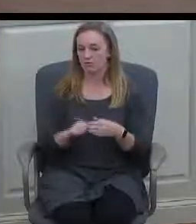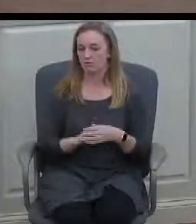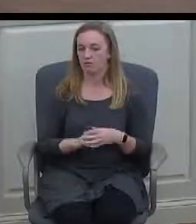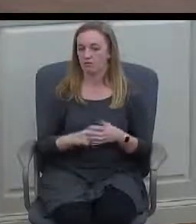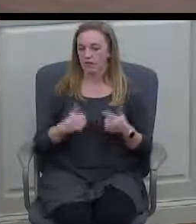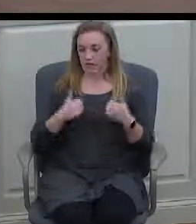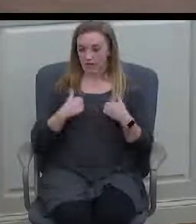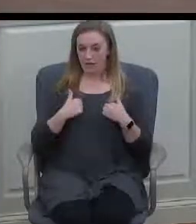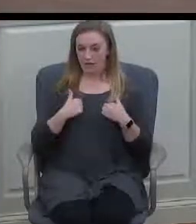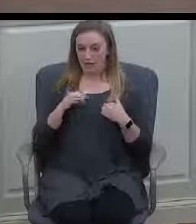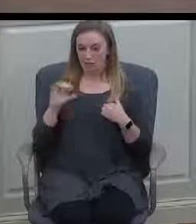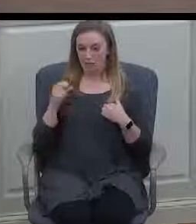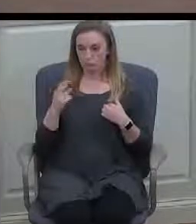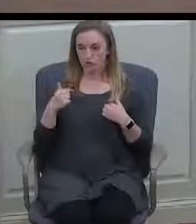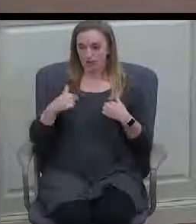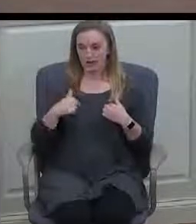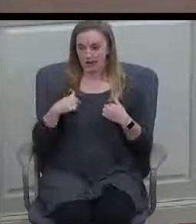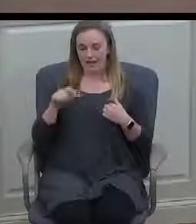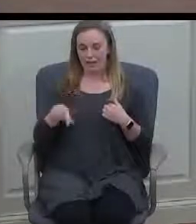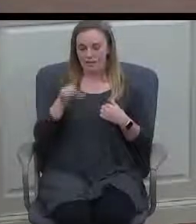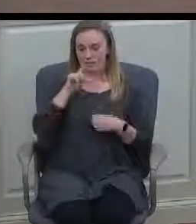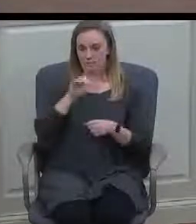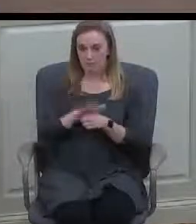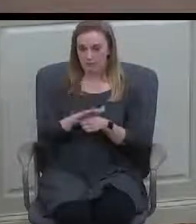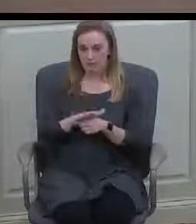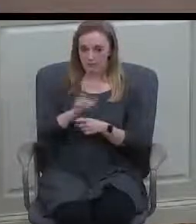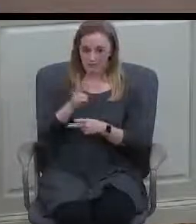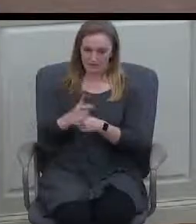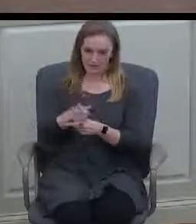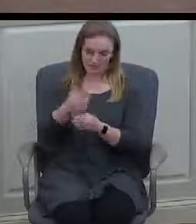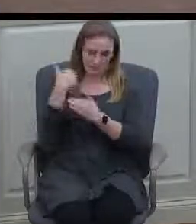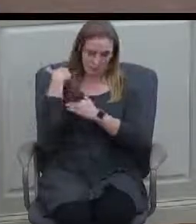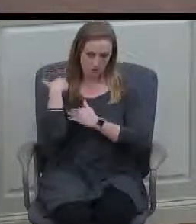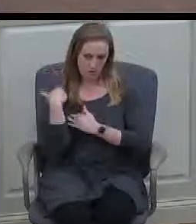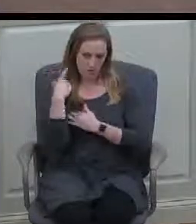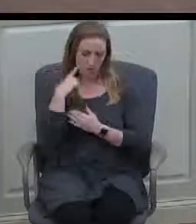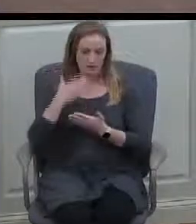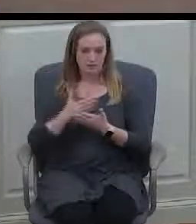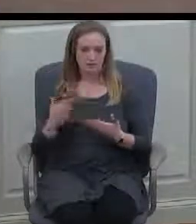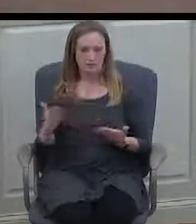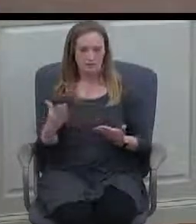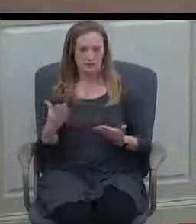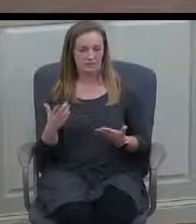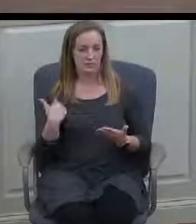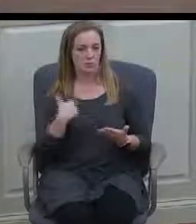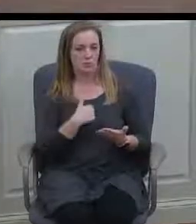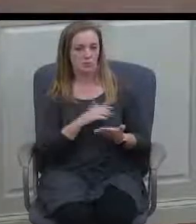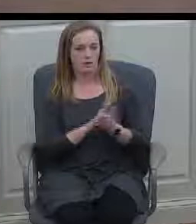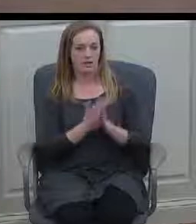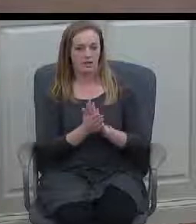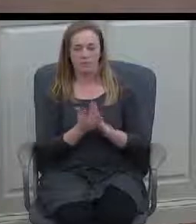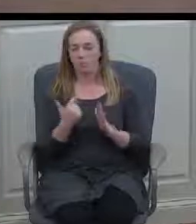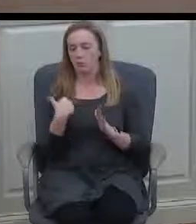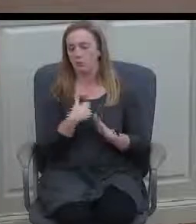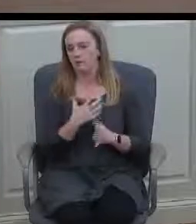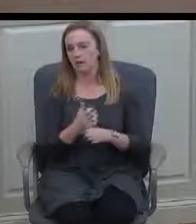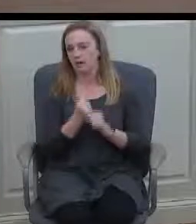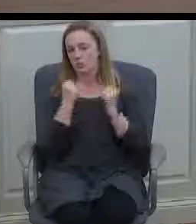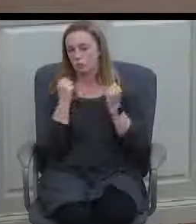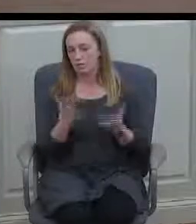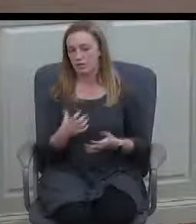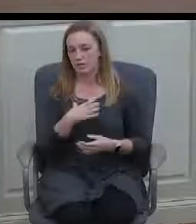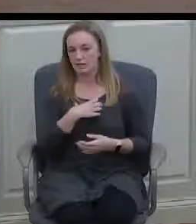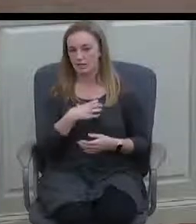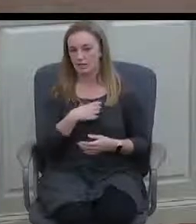have to commit to holding them accountable for things when we've just gotten too many complaints. I mean, I've seen